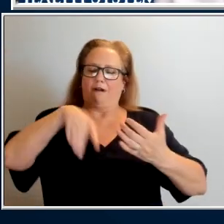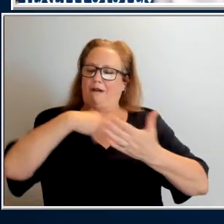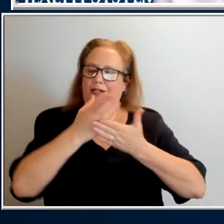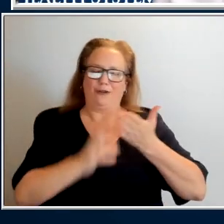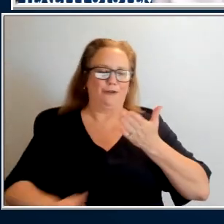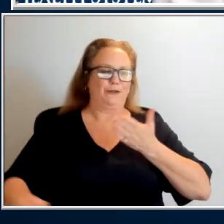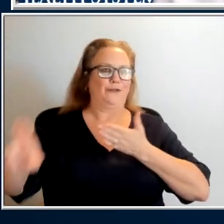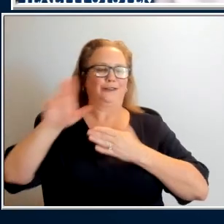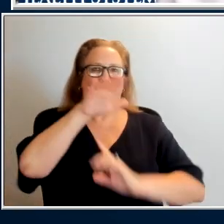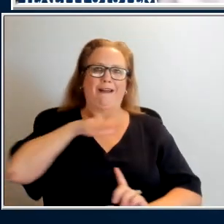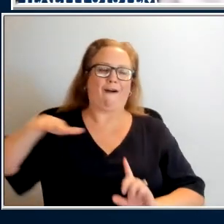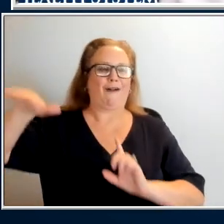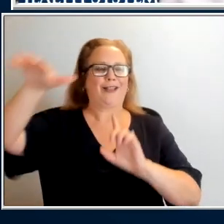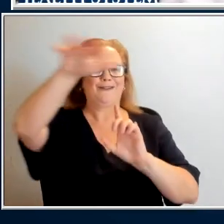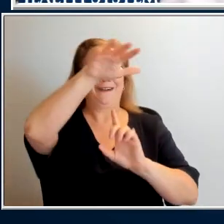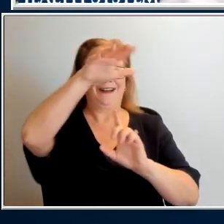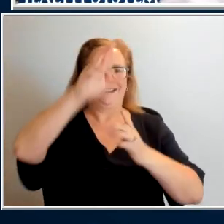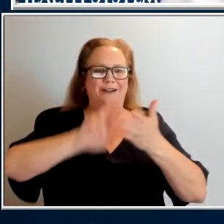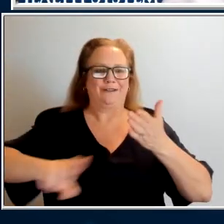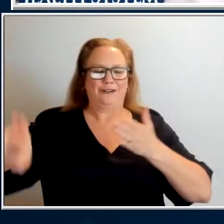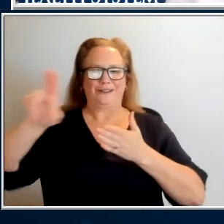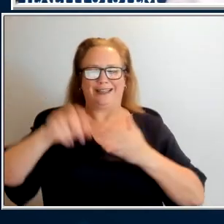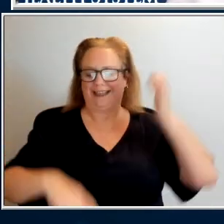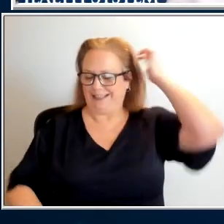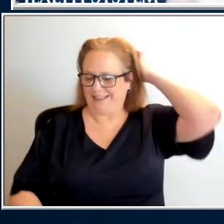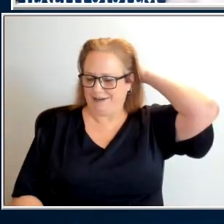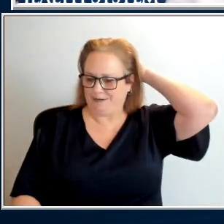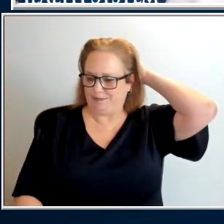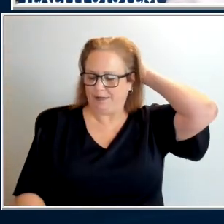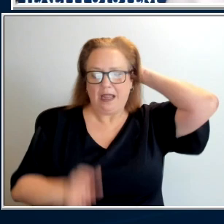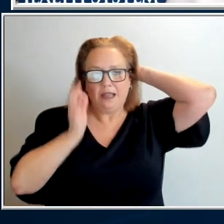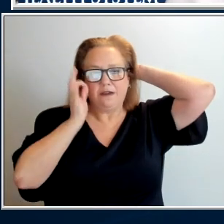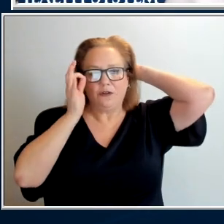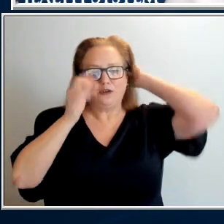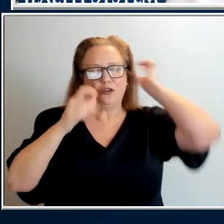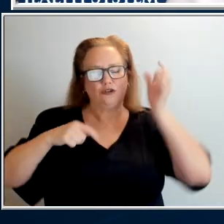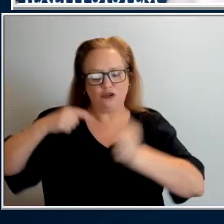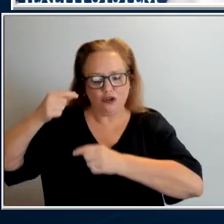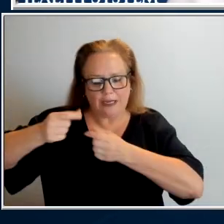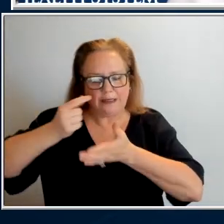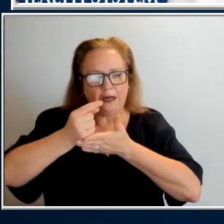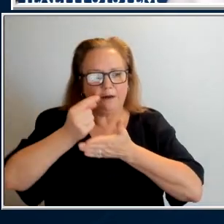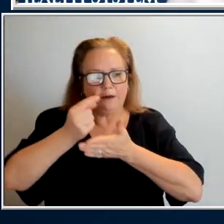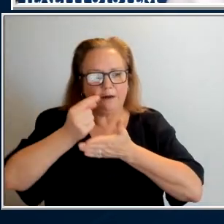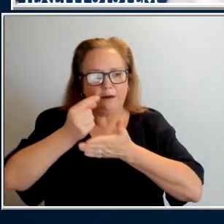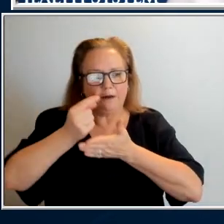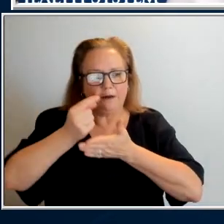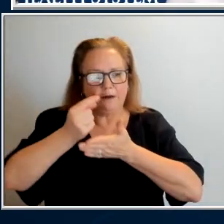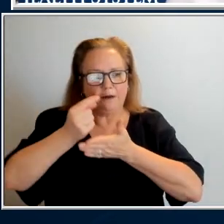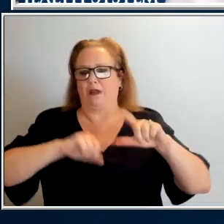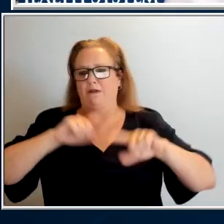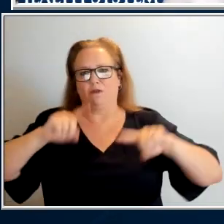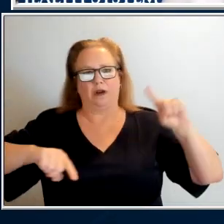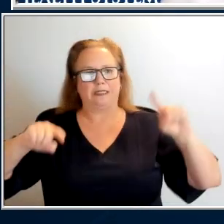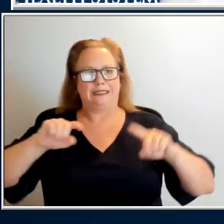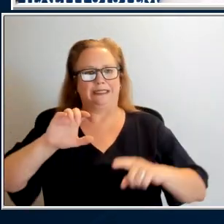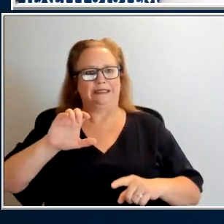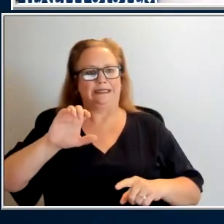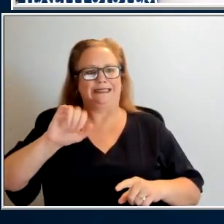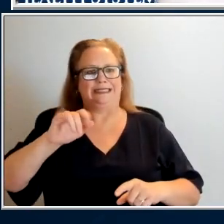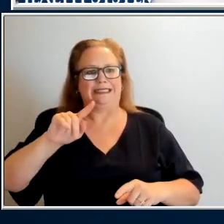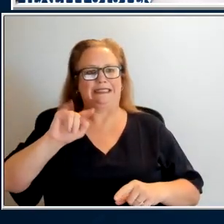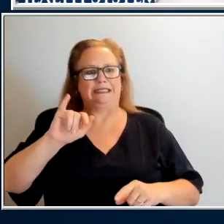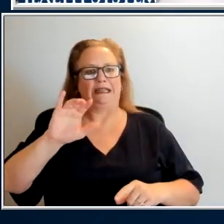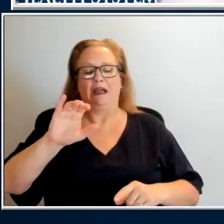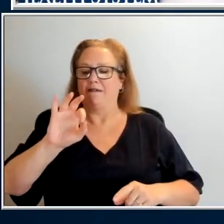around here. As you look to the future, gene therapies, we've heard about CRISPR, we've had in cystic fibrosis, they're trying to do all sorts